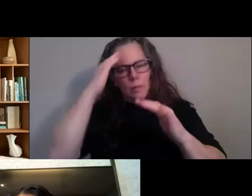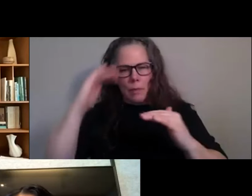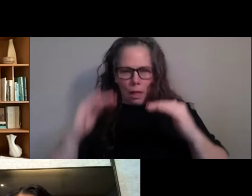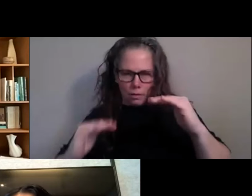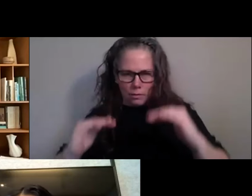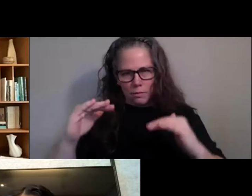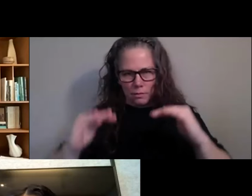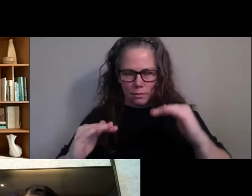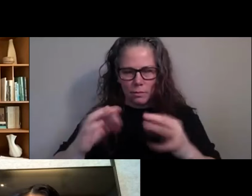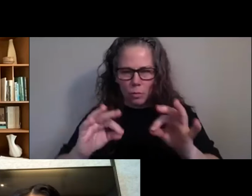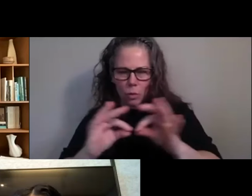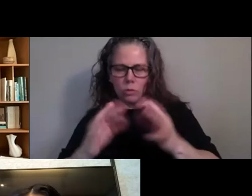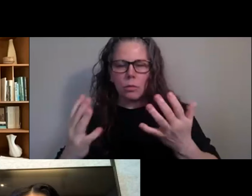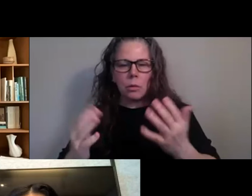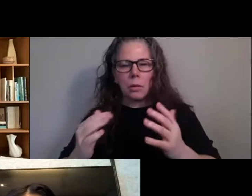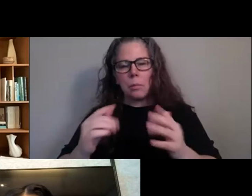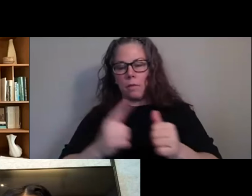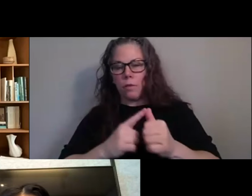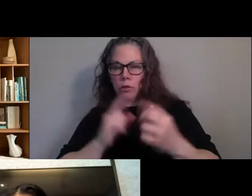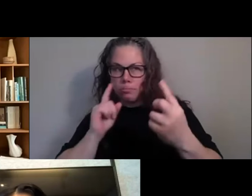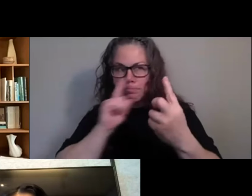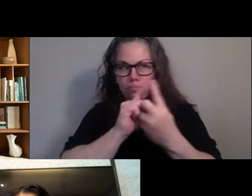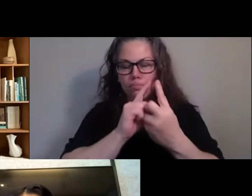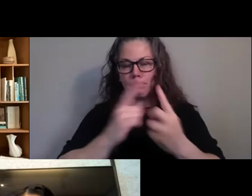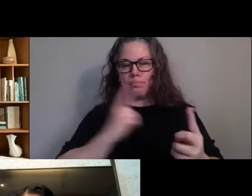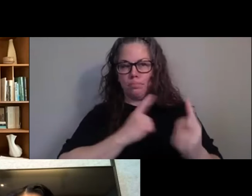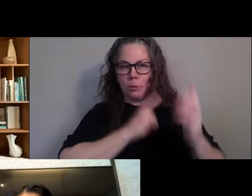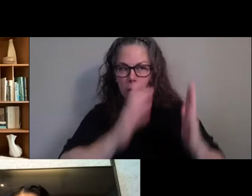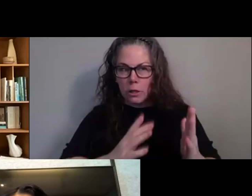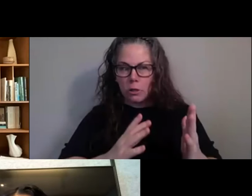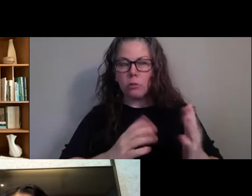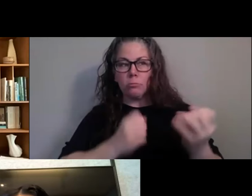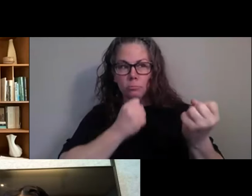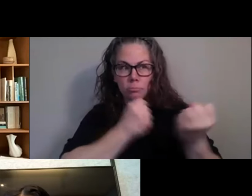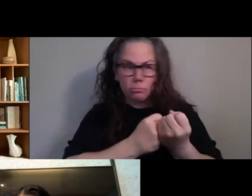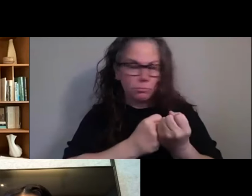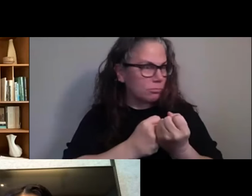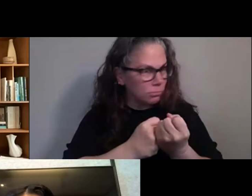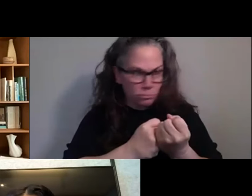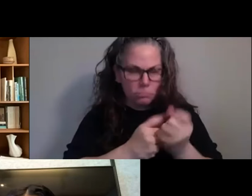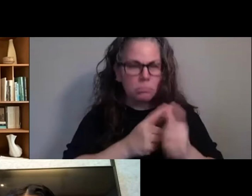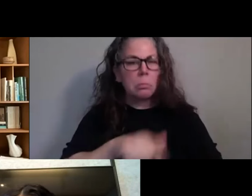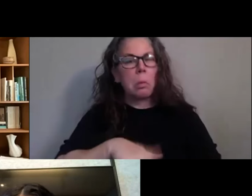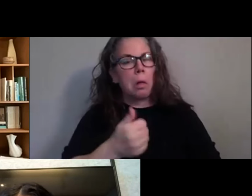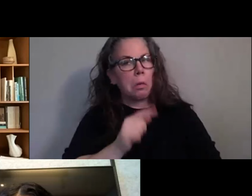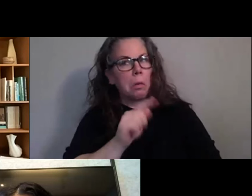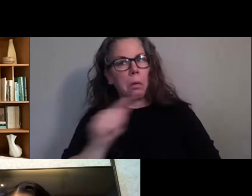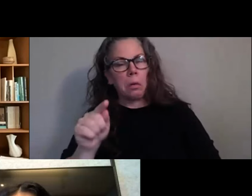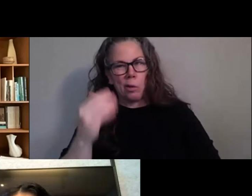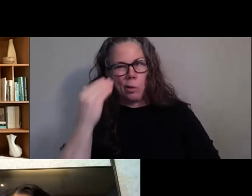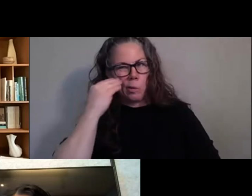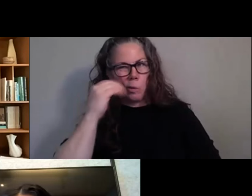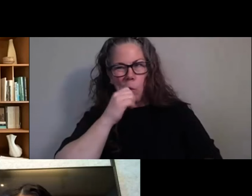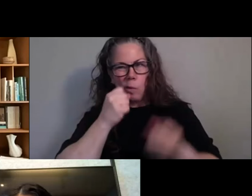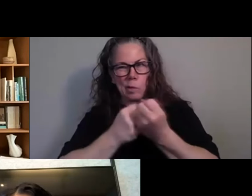maybe talking to your legislator first and getting their support. And if that's not the case, if there's like a legislator who probably won't support it